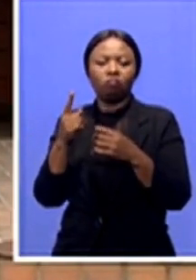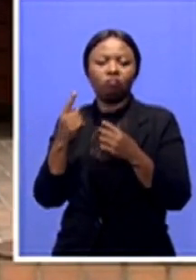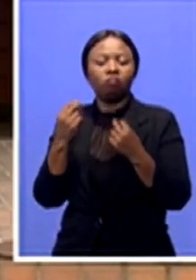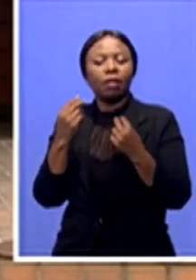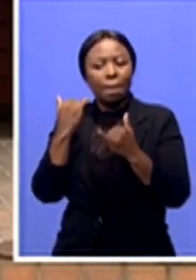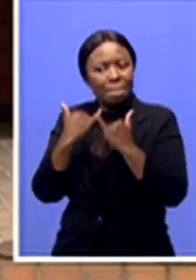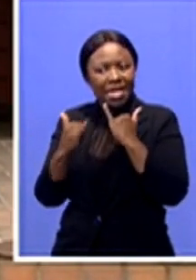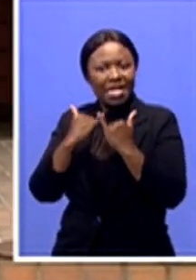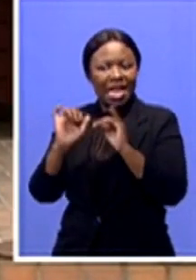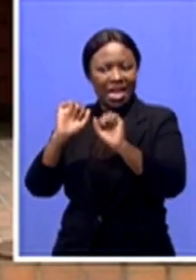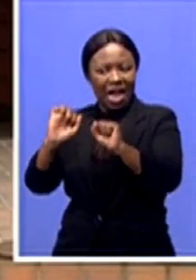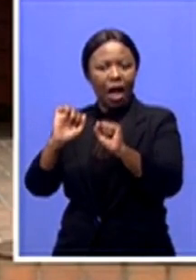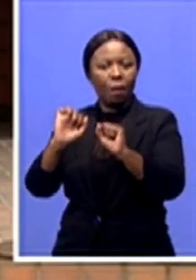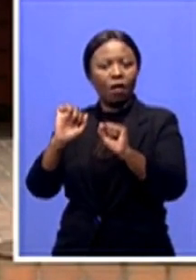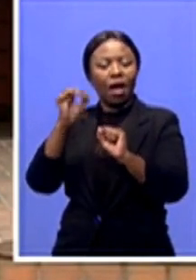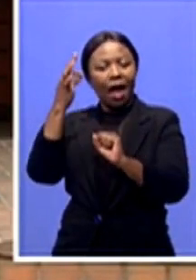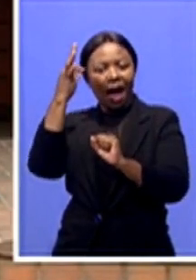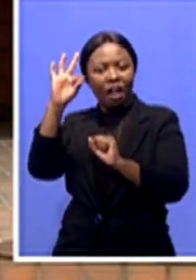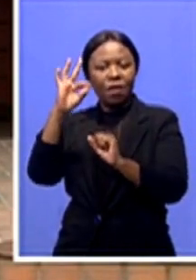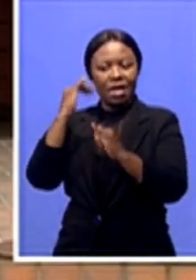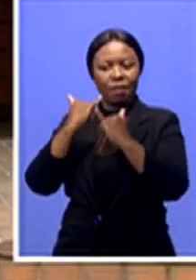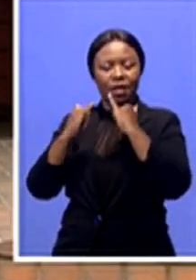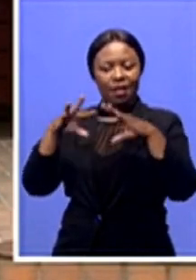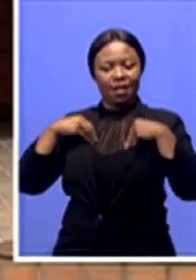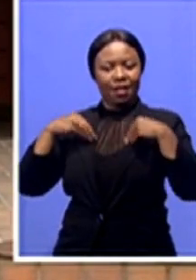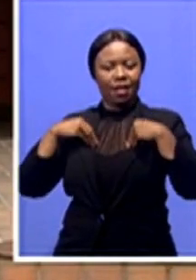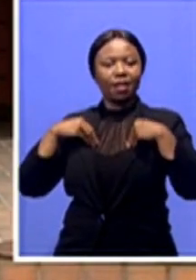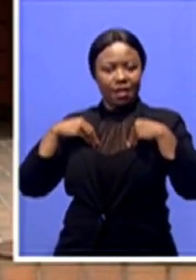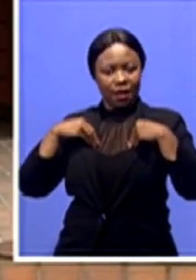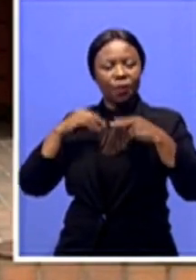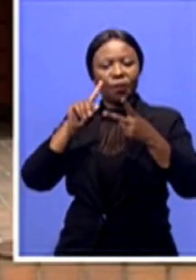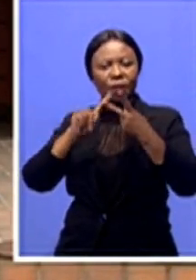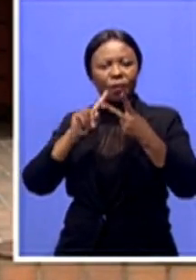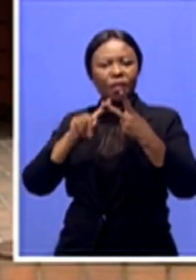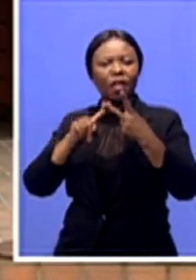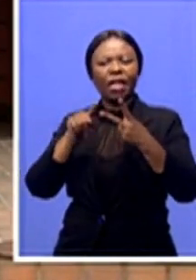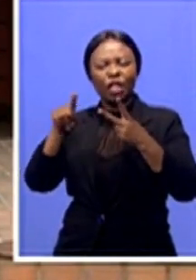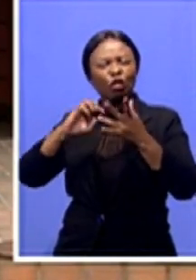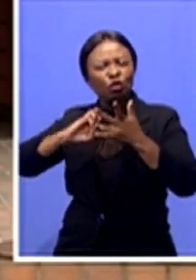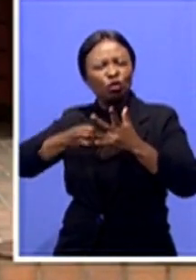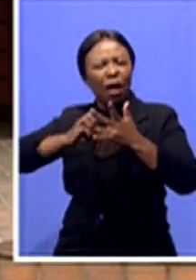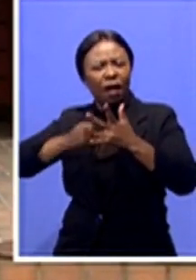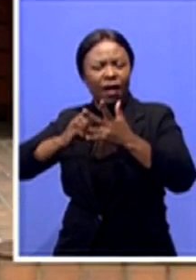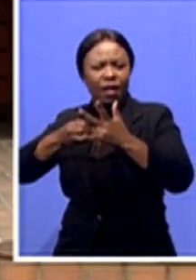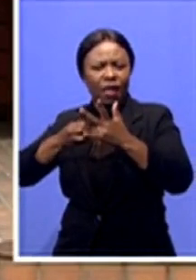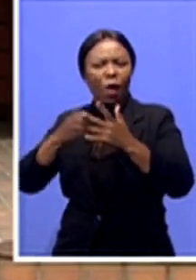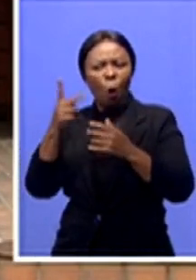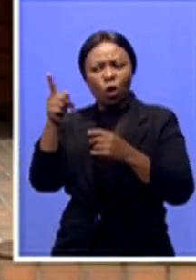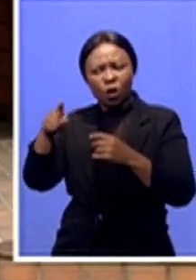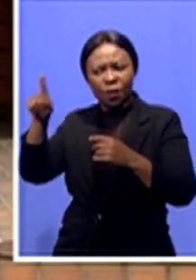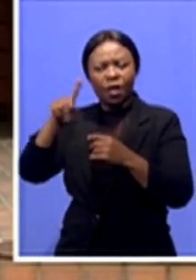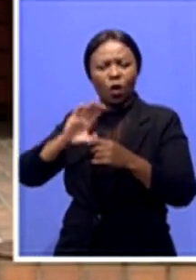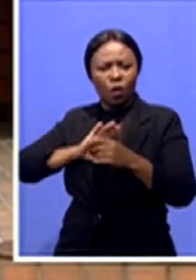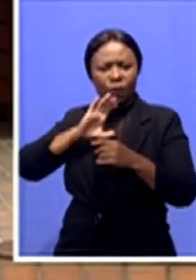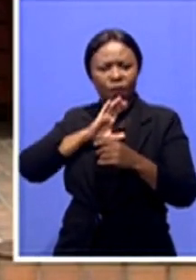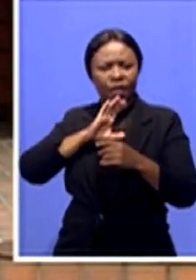And also they are saying that they've made a number of strides and they are confident that their electoral fortunes will not be as